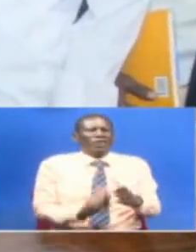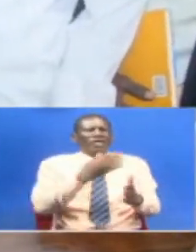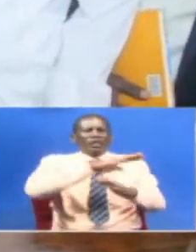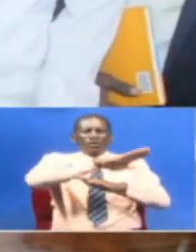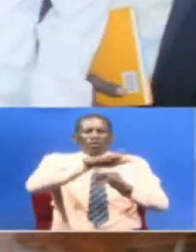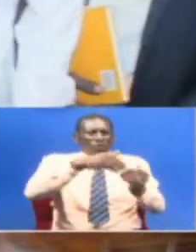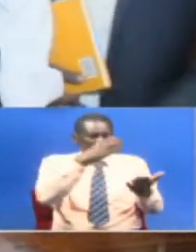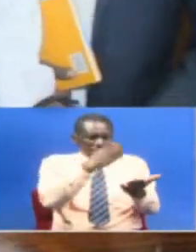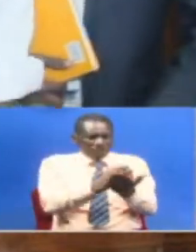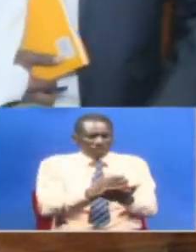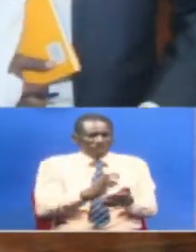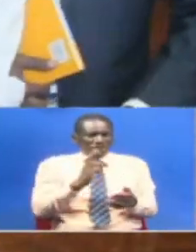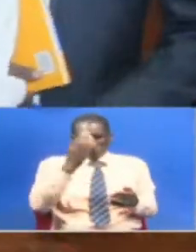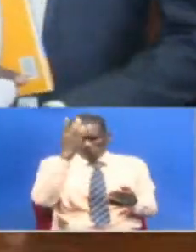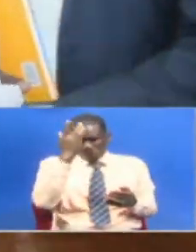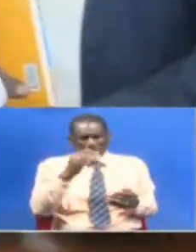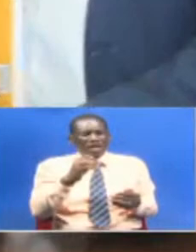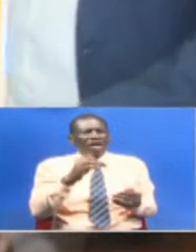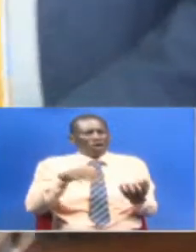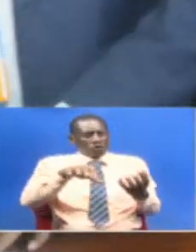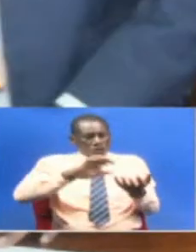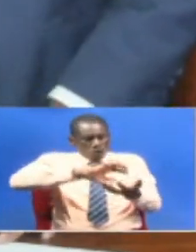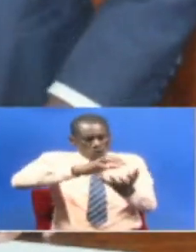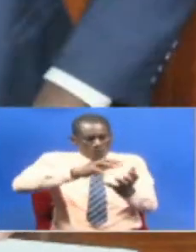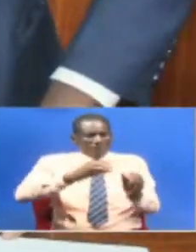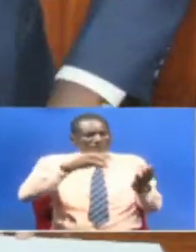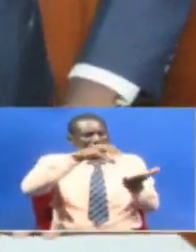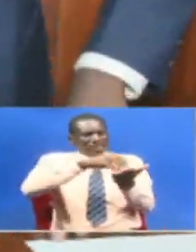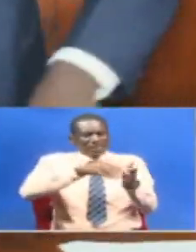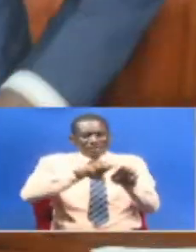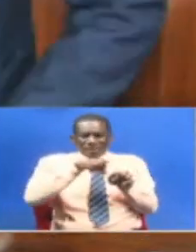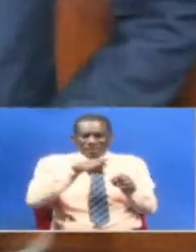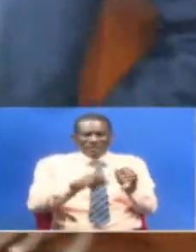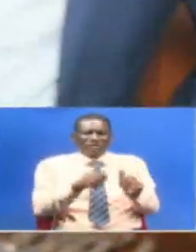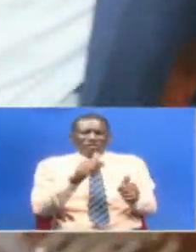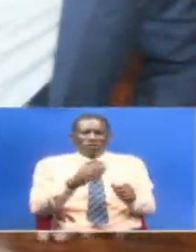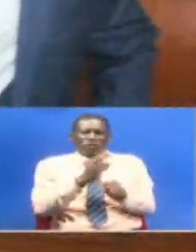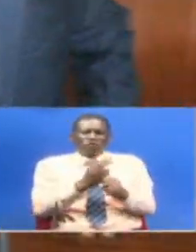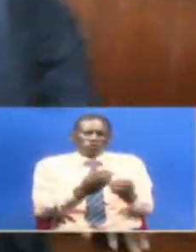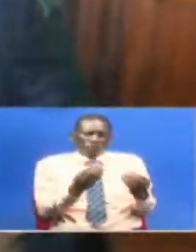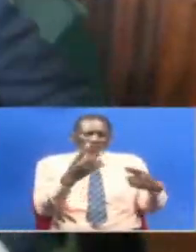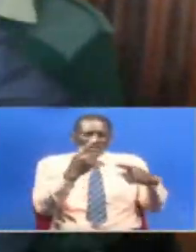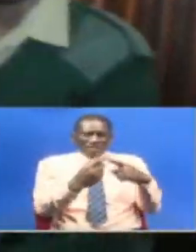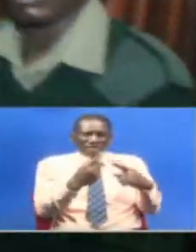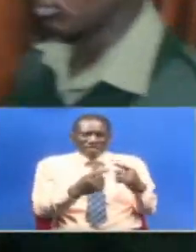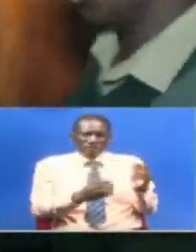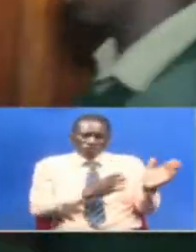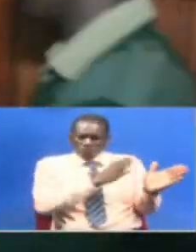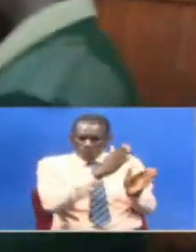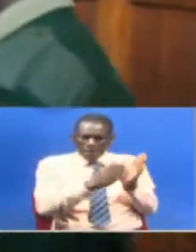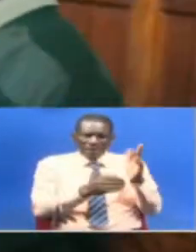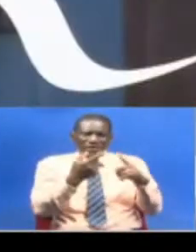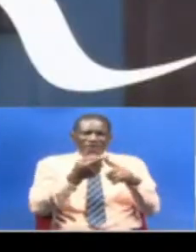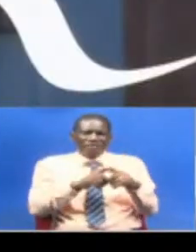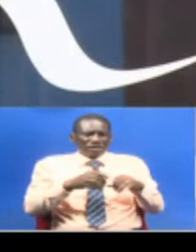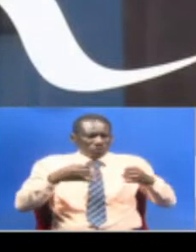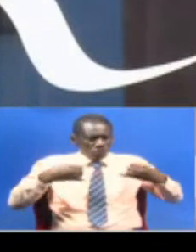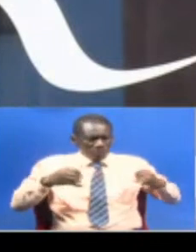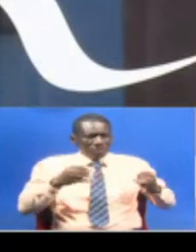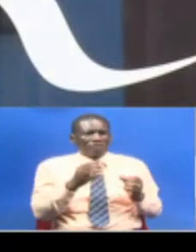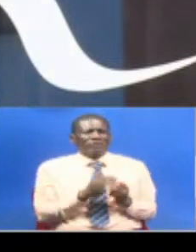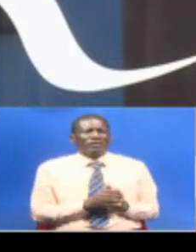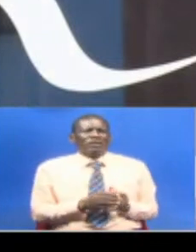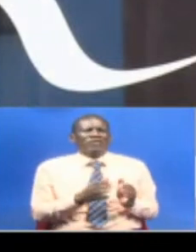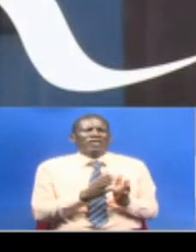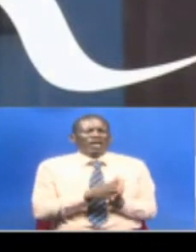evidence. Because a complex case like that one, which takes probably years to plan and then execute, and